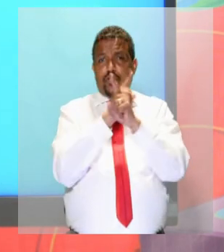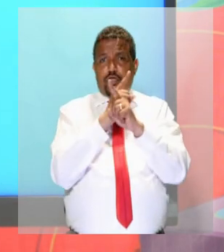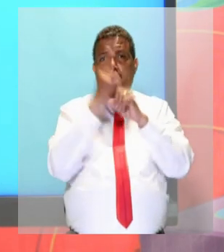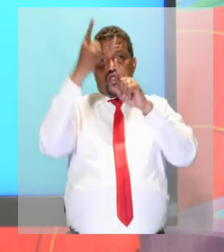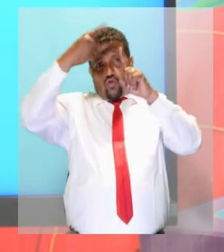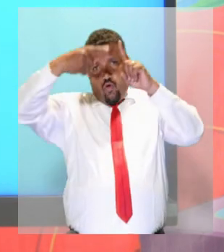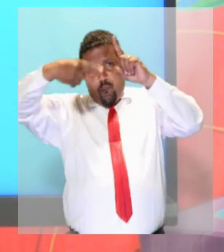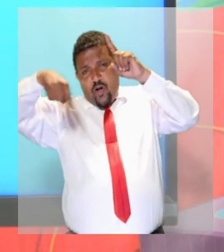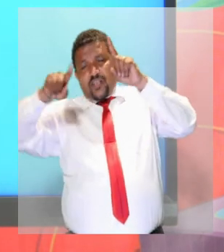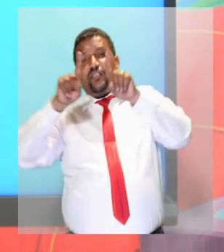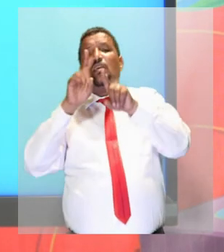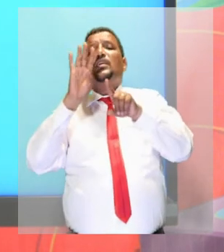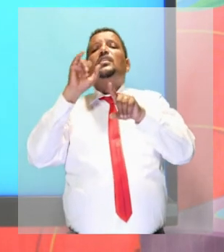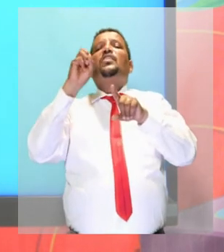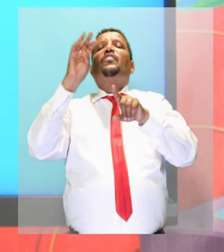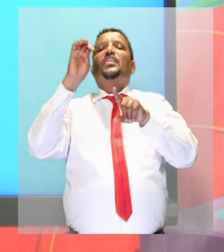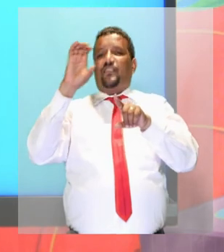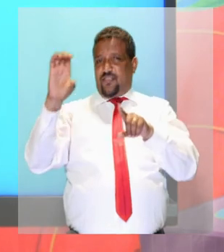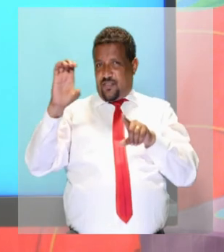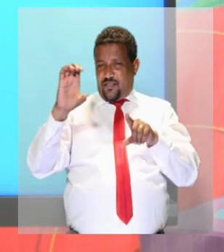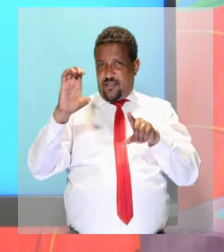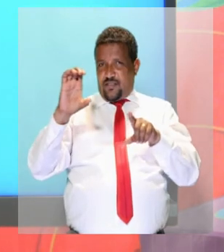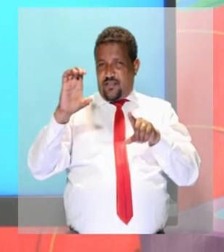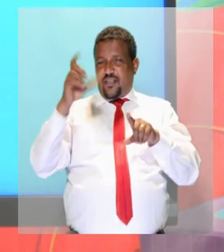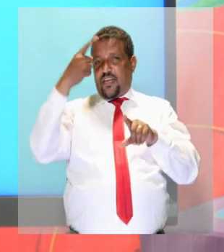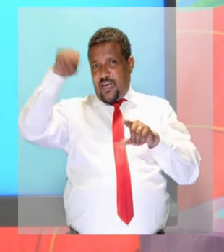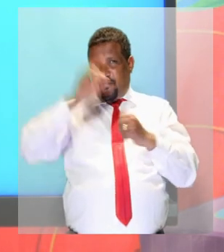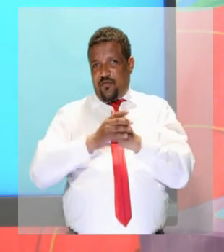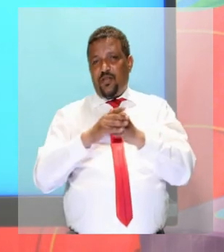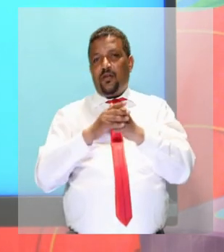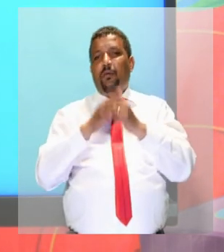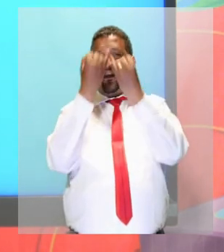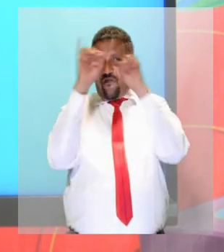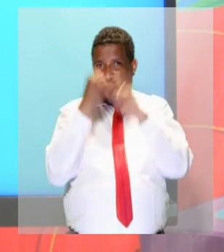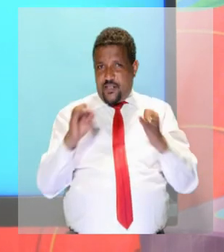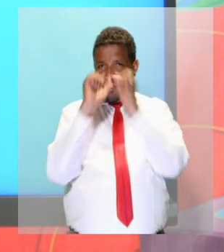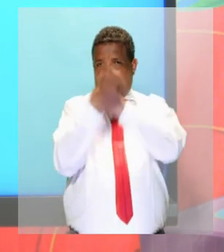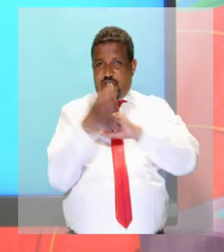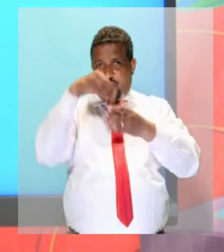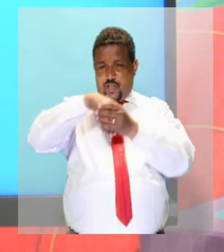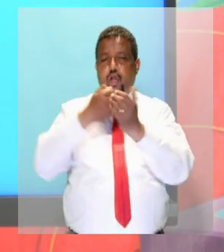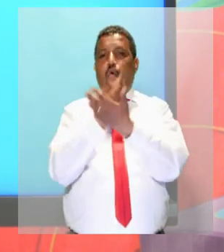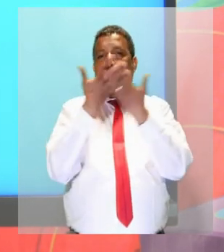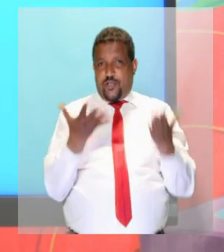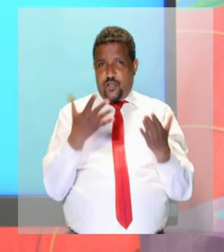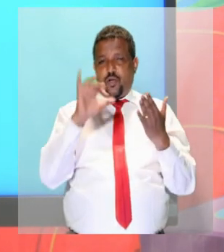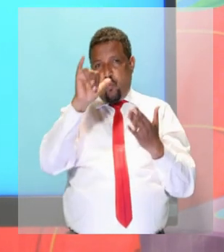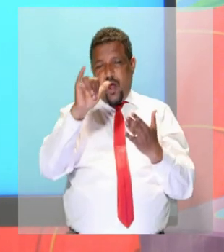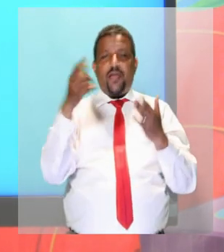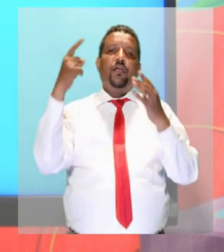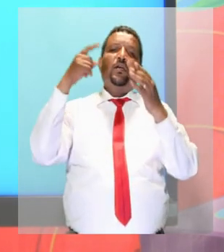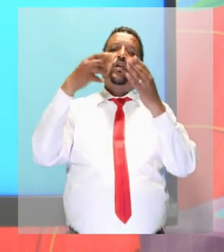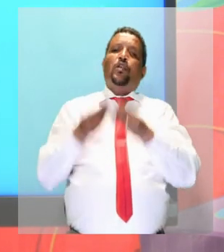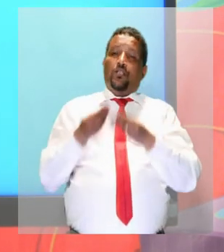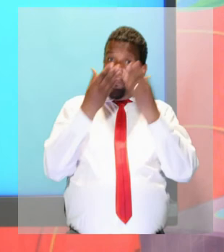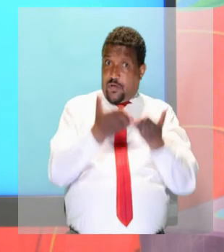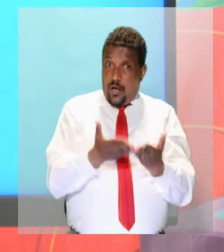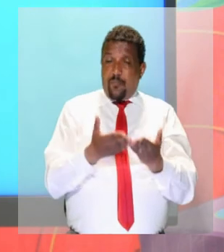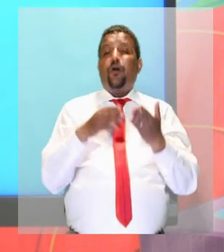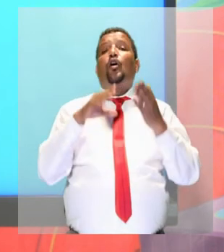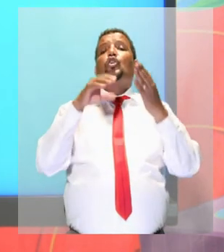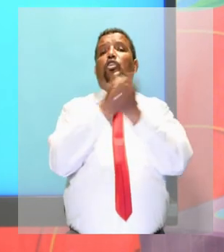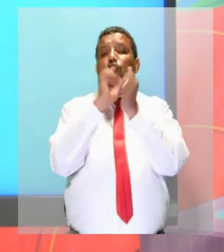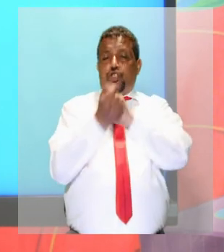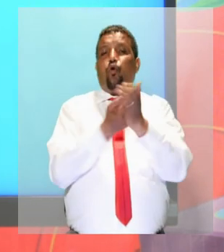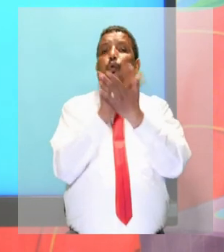MRS is calculated by dividing change in the commodity y that is given up for the change in commodity x that is